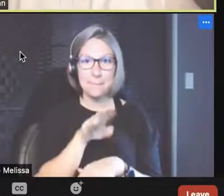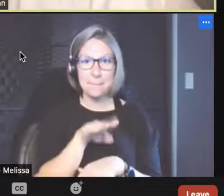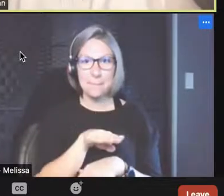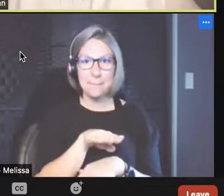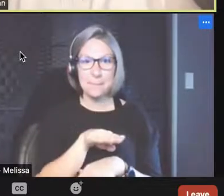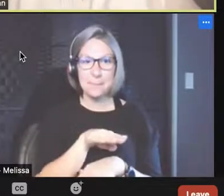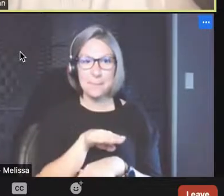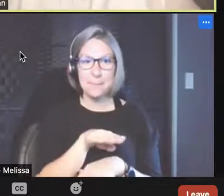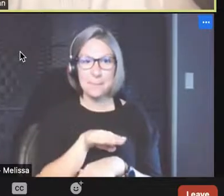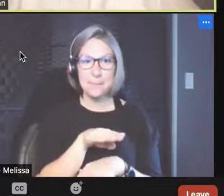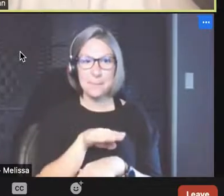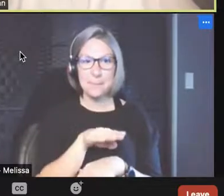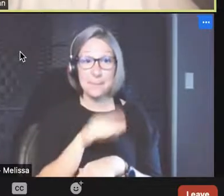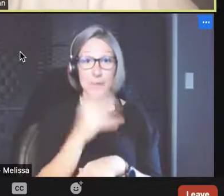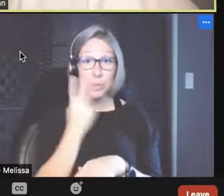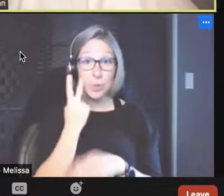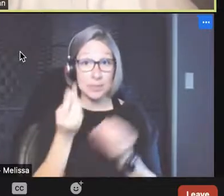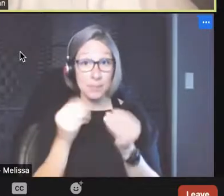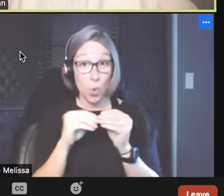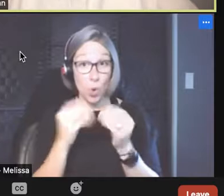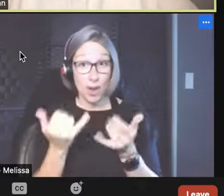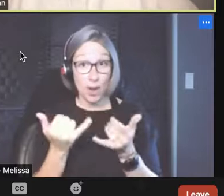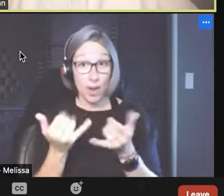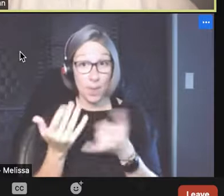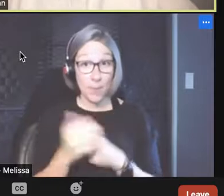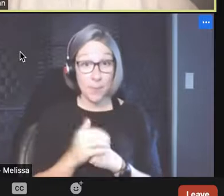what it looks like, do you see more of them?